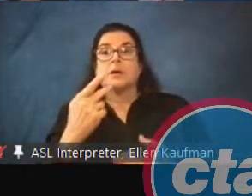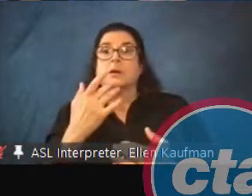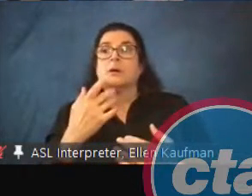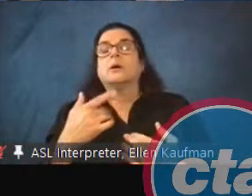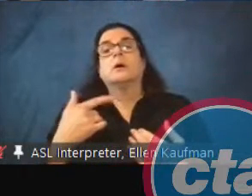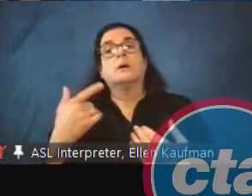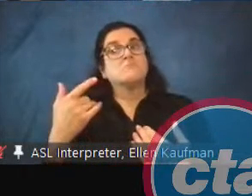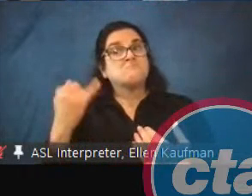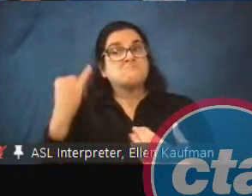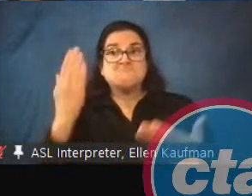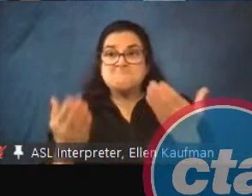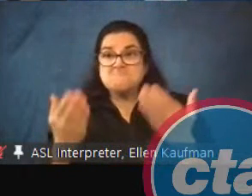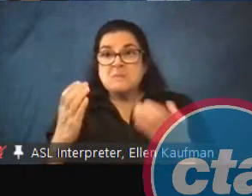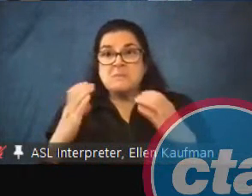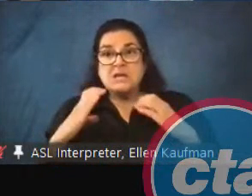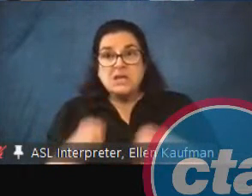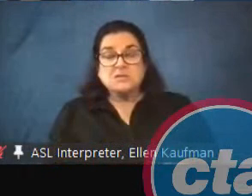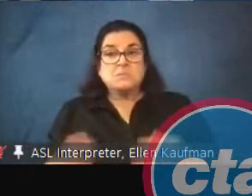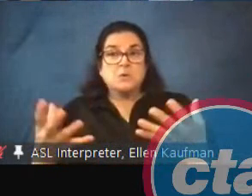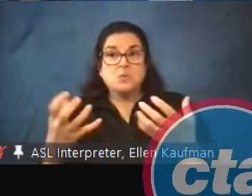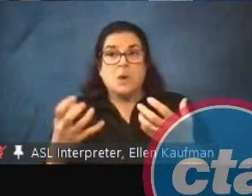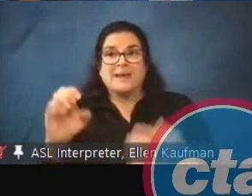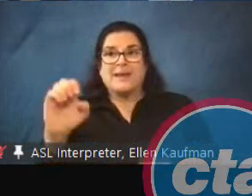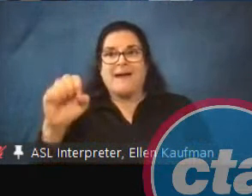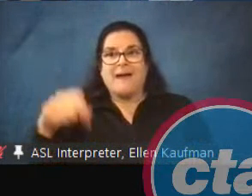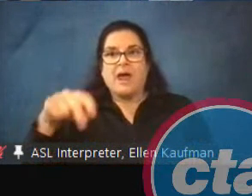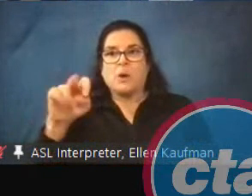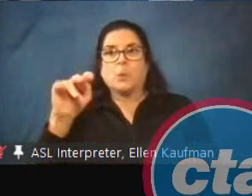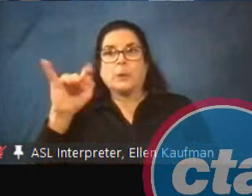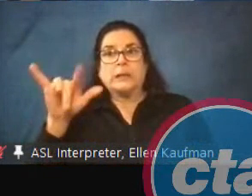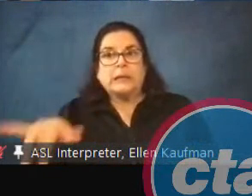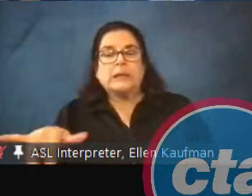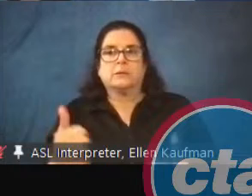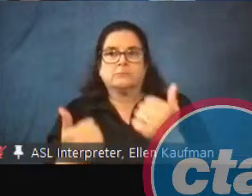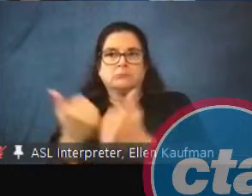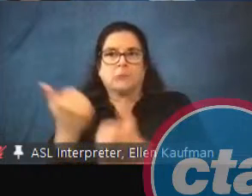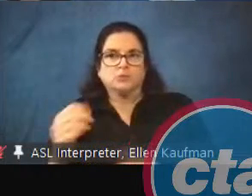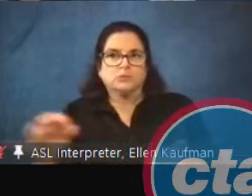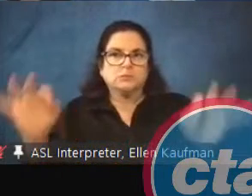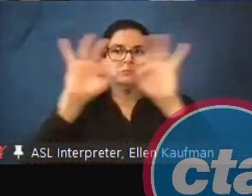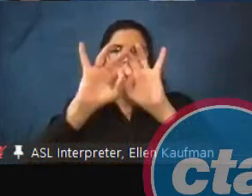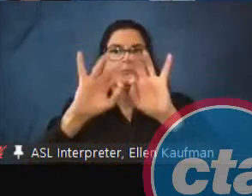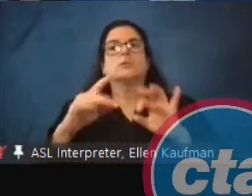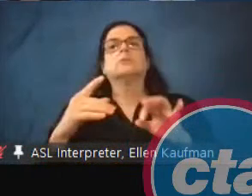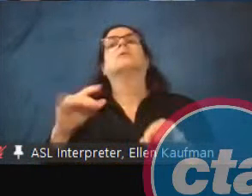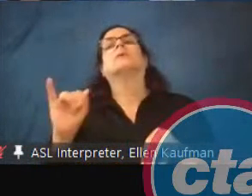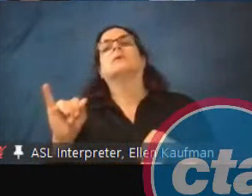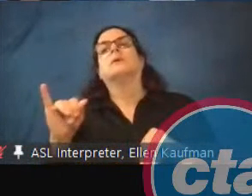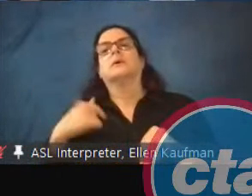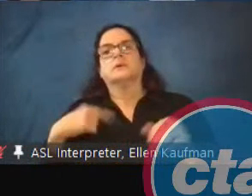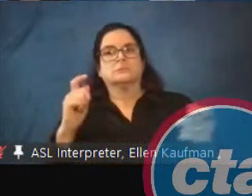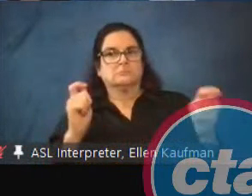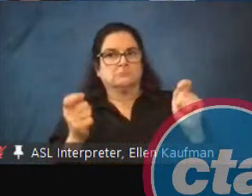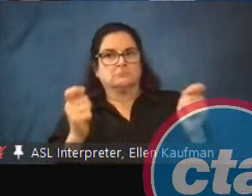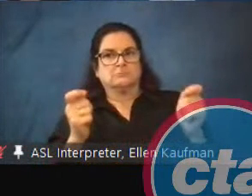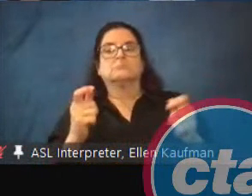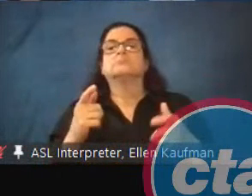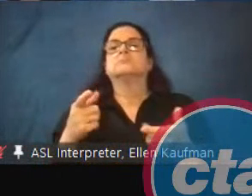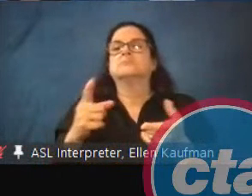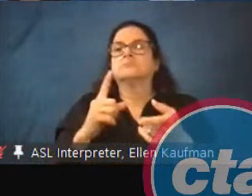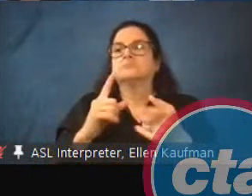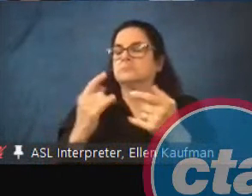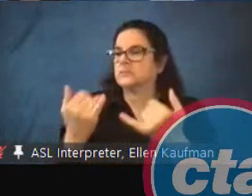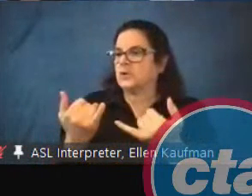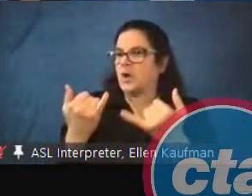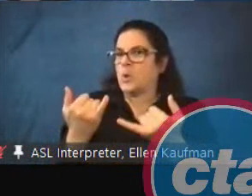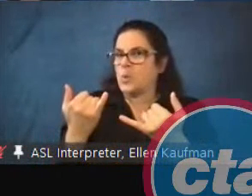example. That's where we want. So that means our service standards start to change, right? And so that's where we're in conversations now and where we're